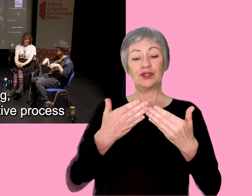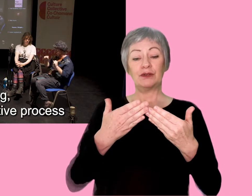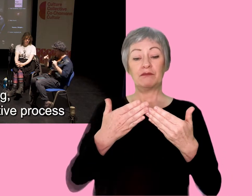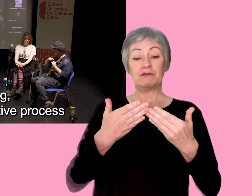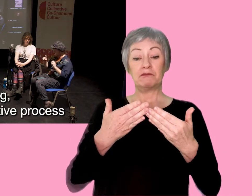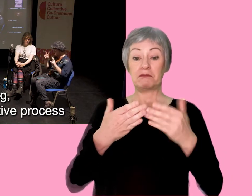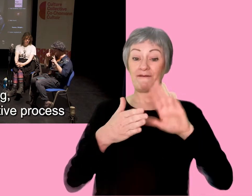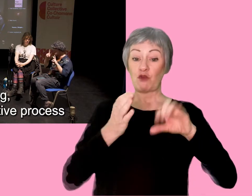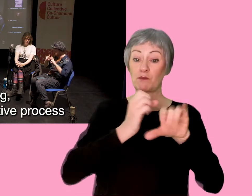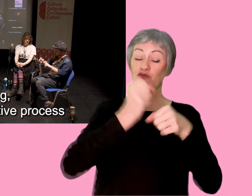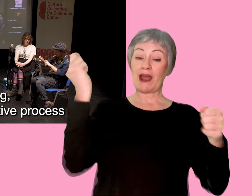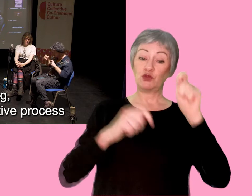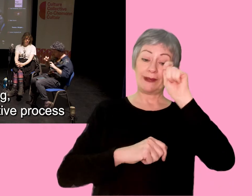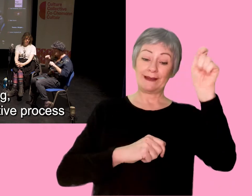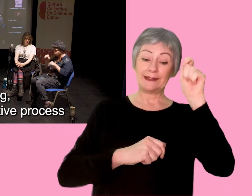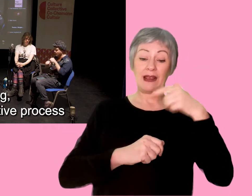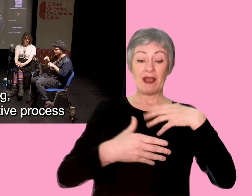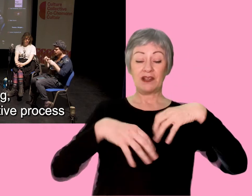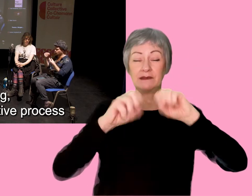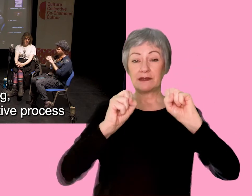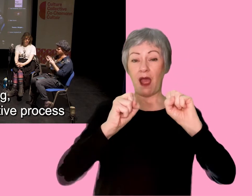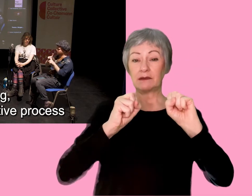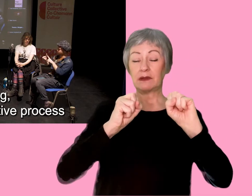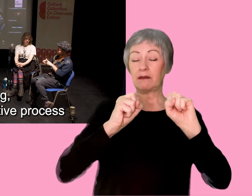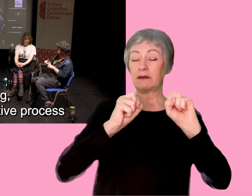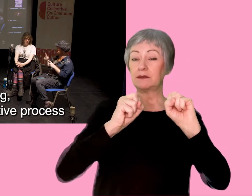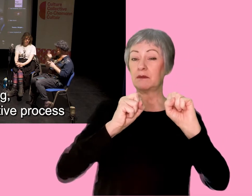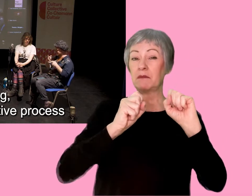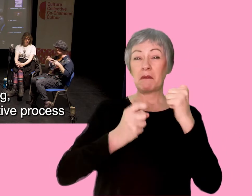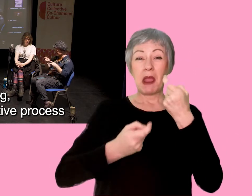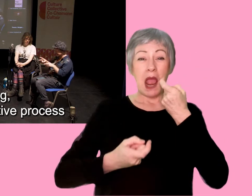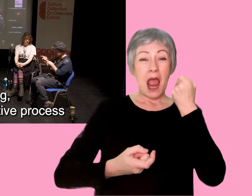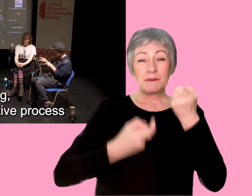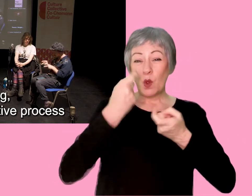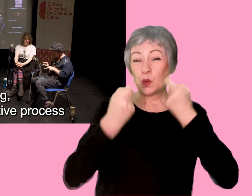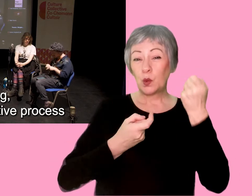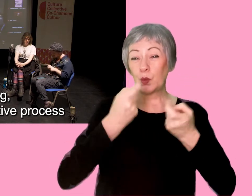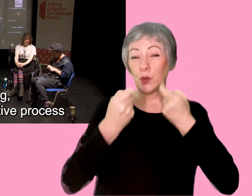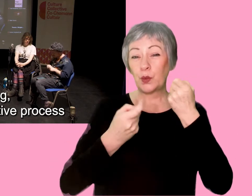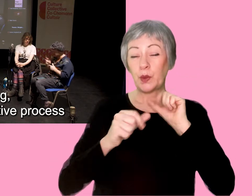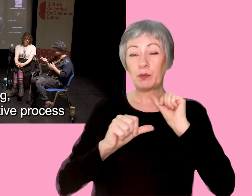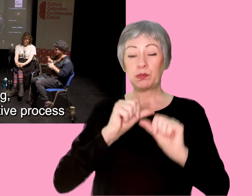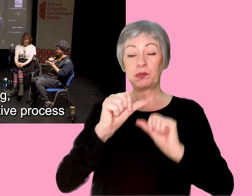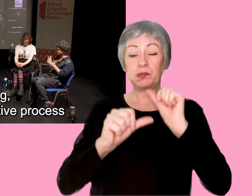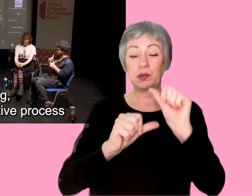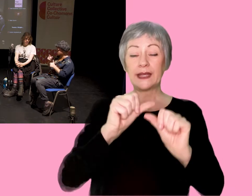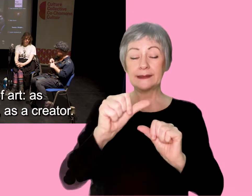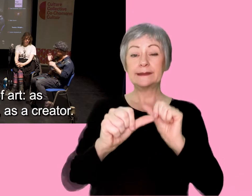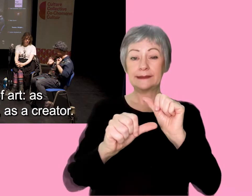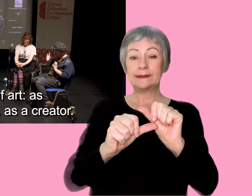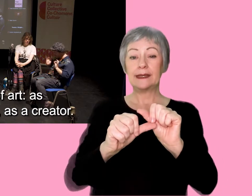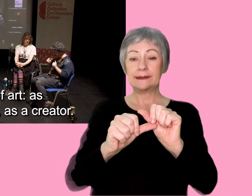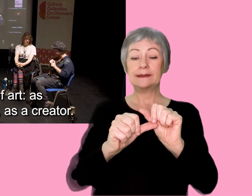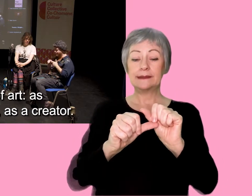Since graduating, I have started to, and I started an explorative process